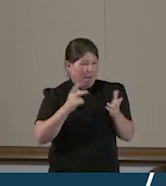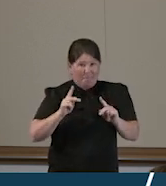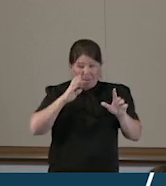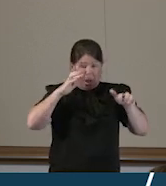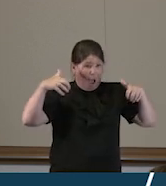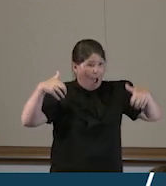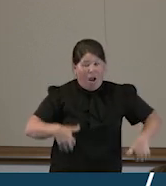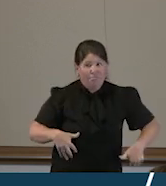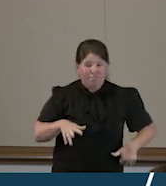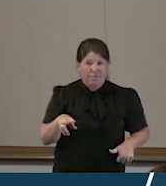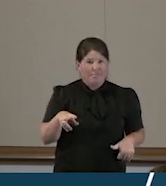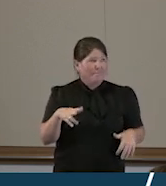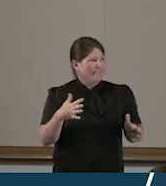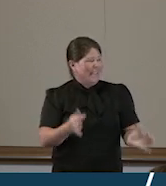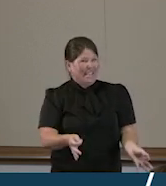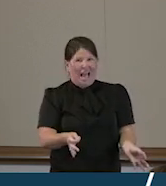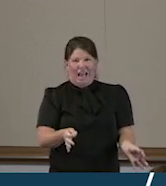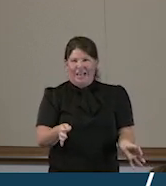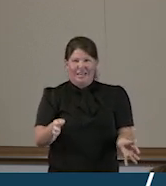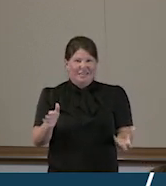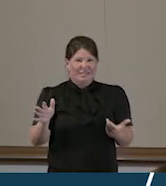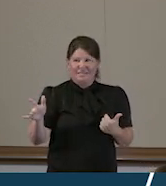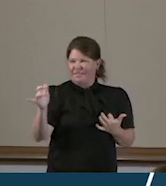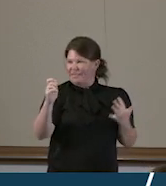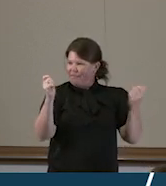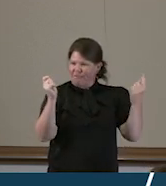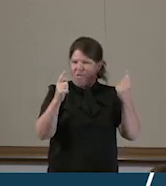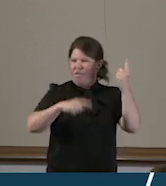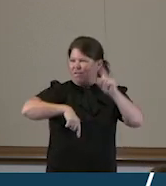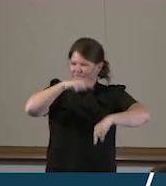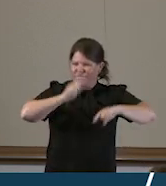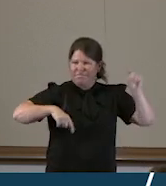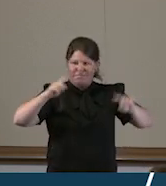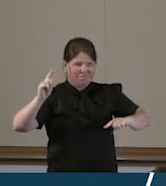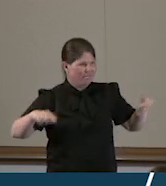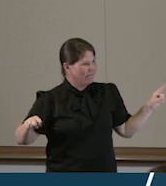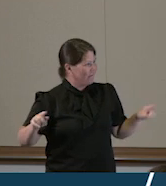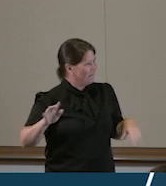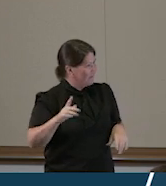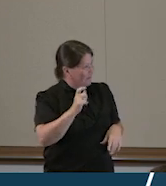same to the other. And that's cool.